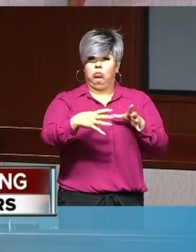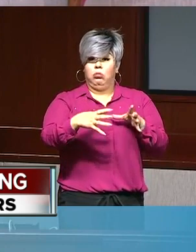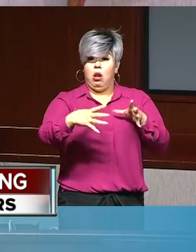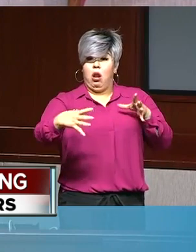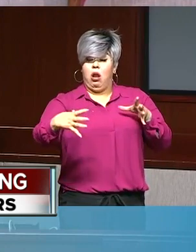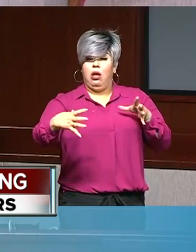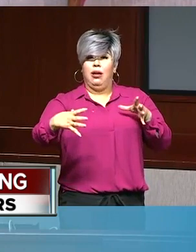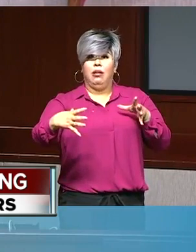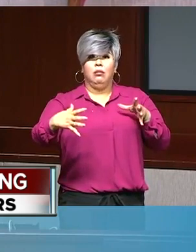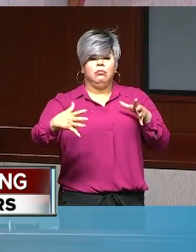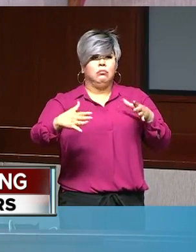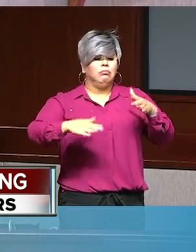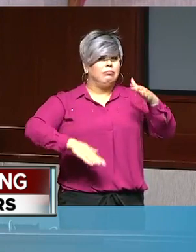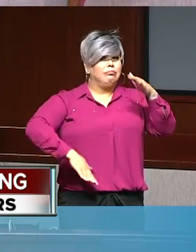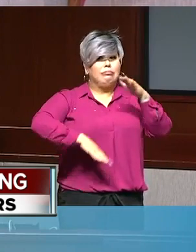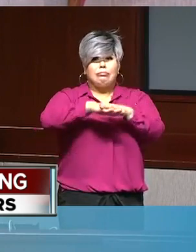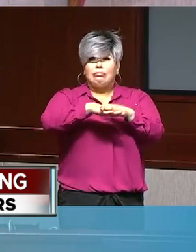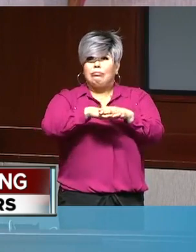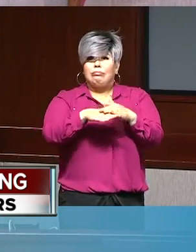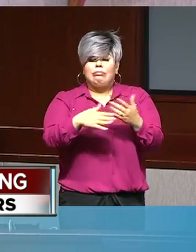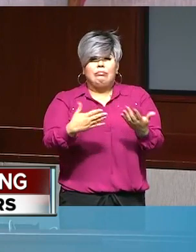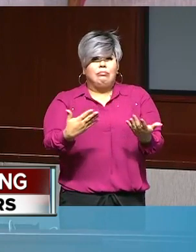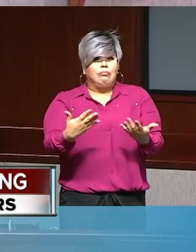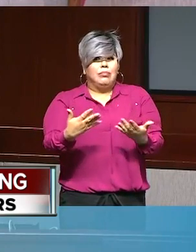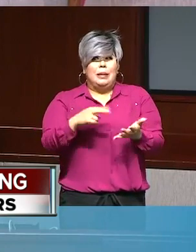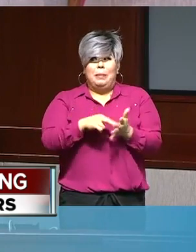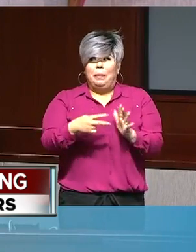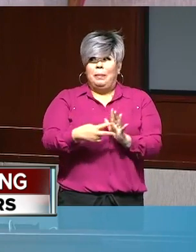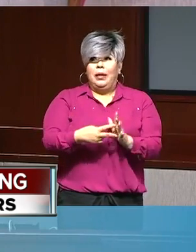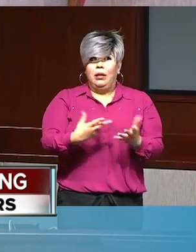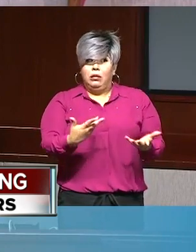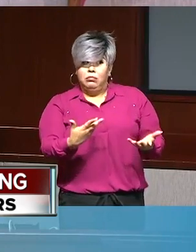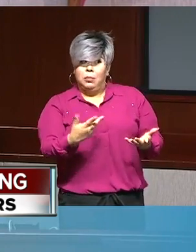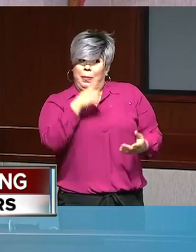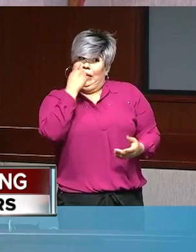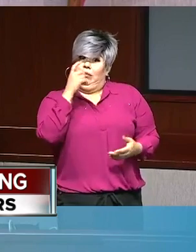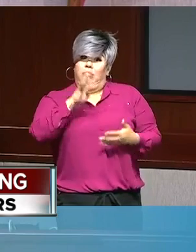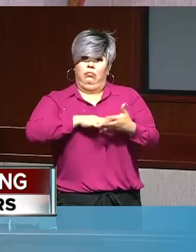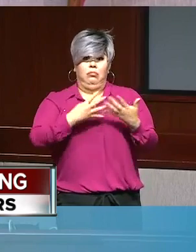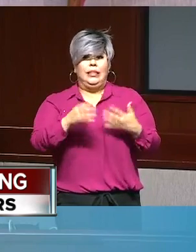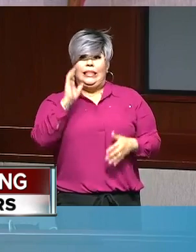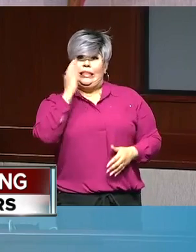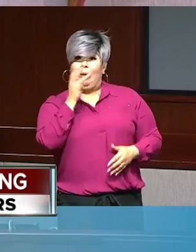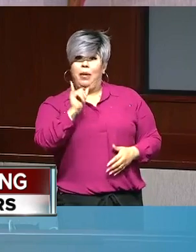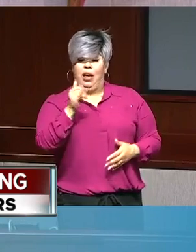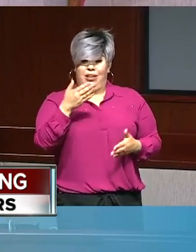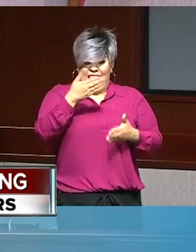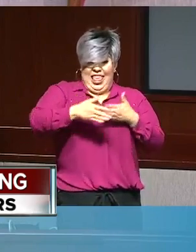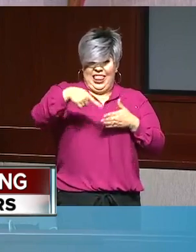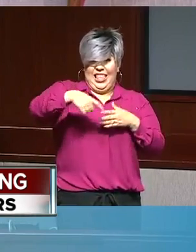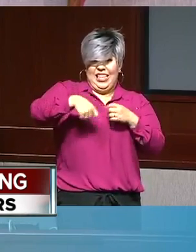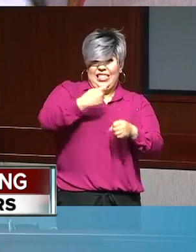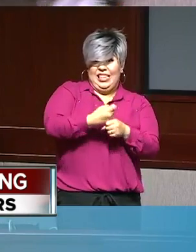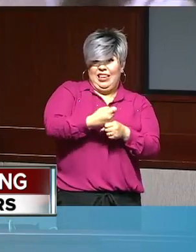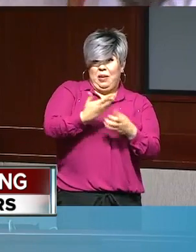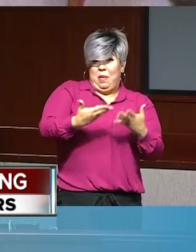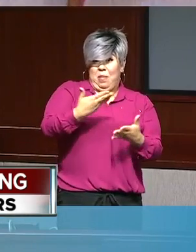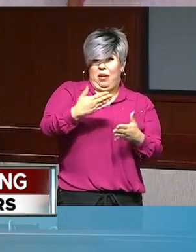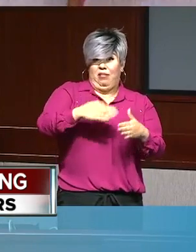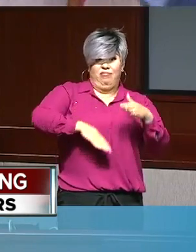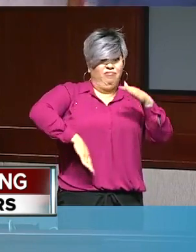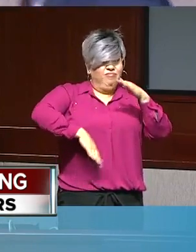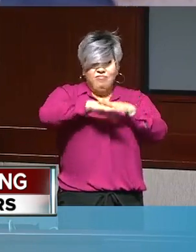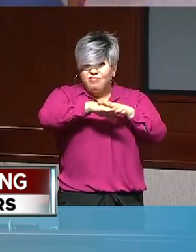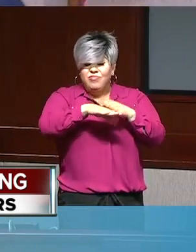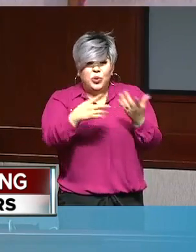exceeded? Since the model seems to be indicating that will happen like toward the end of this year.